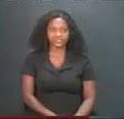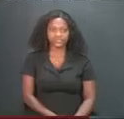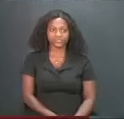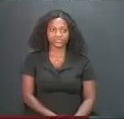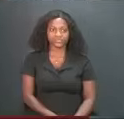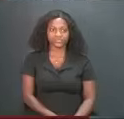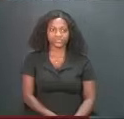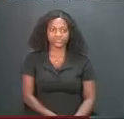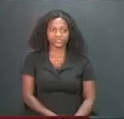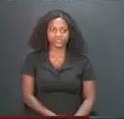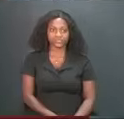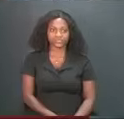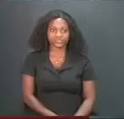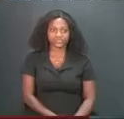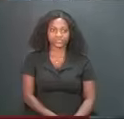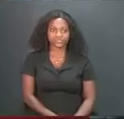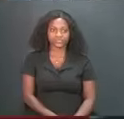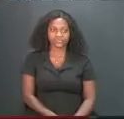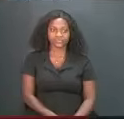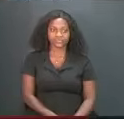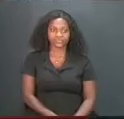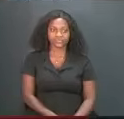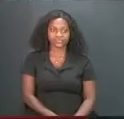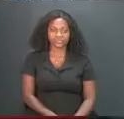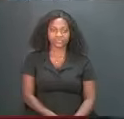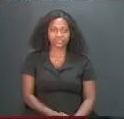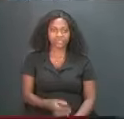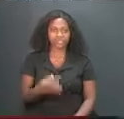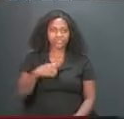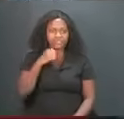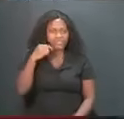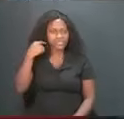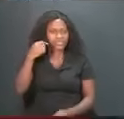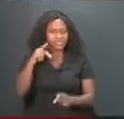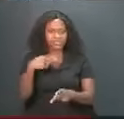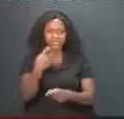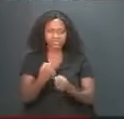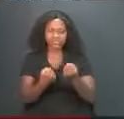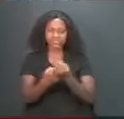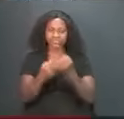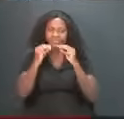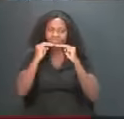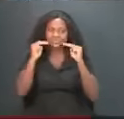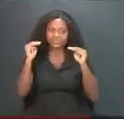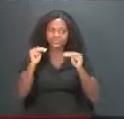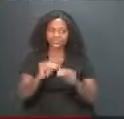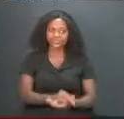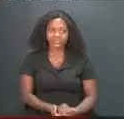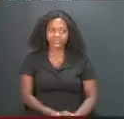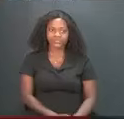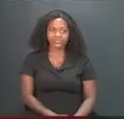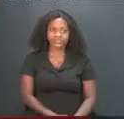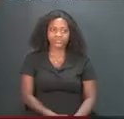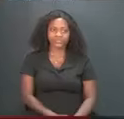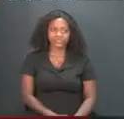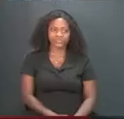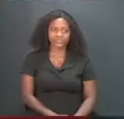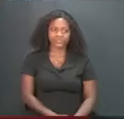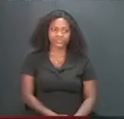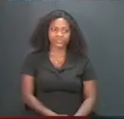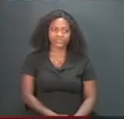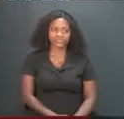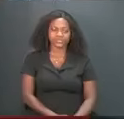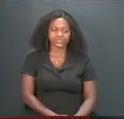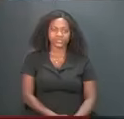Honorable members, I didn't hear the person who seconded the motion. Minister for Sports. So your name and then Minister for